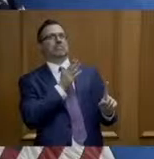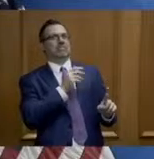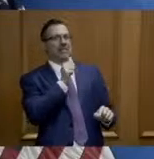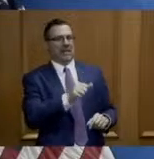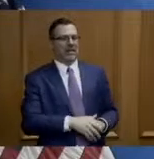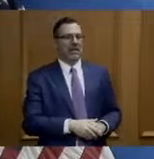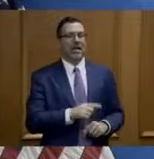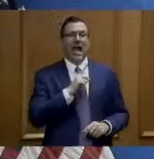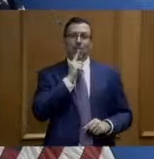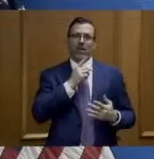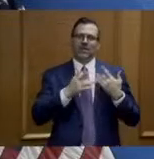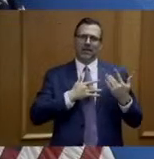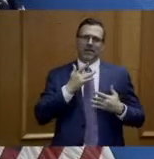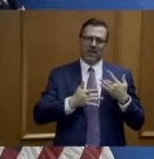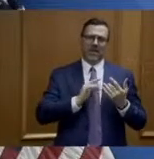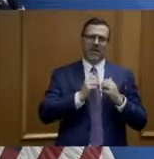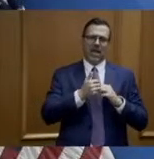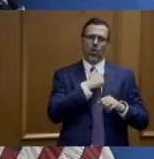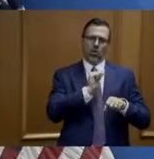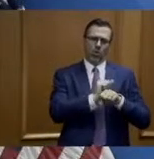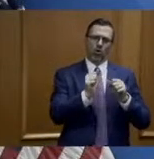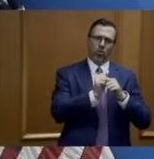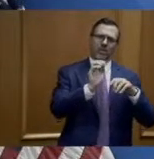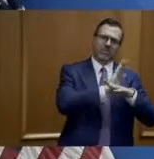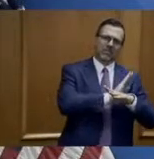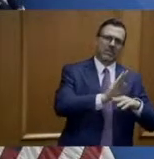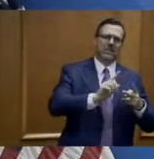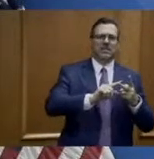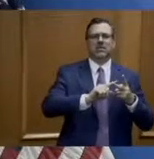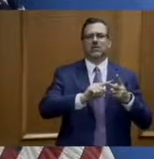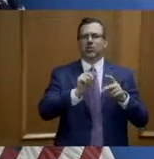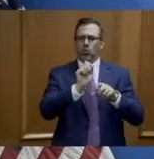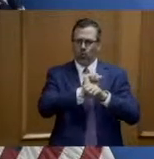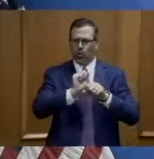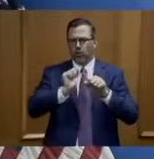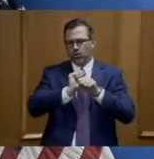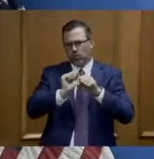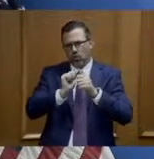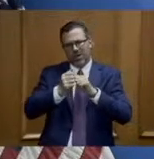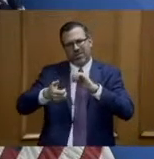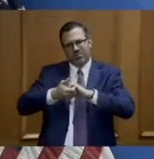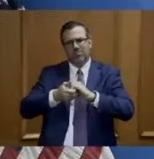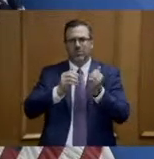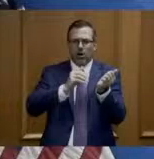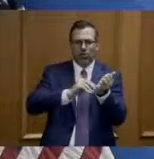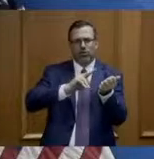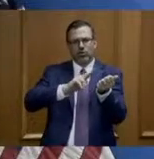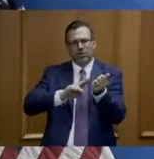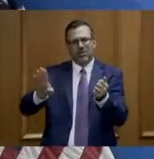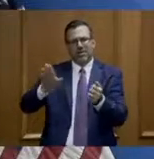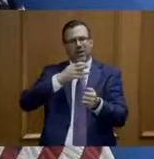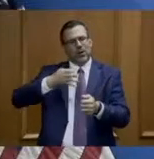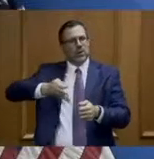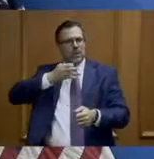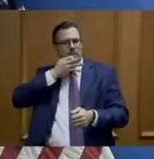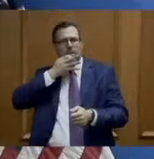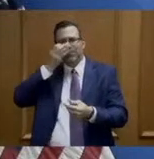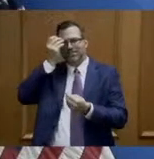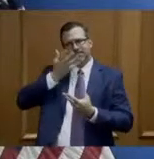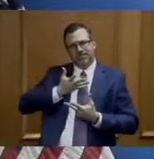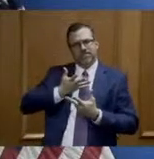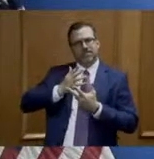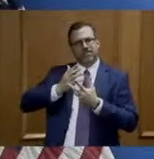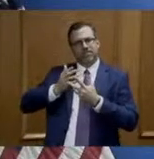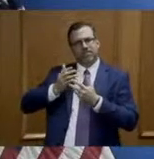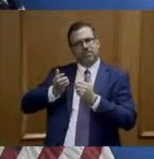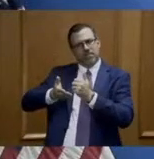particular and the medical community to make sure that our guidance is very clear, it's very detailed. We have taken the time